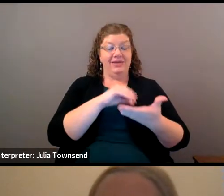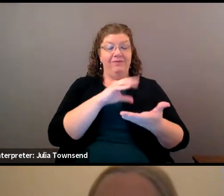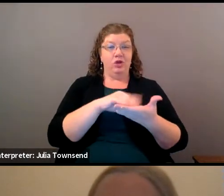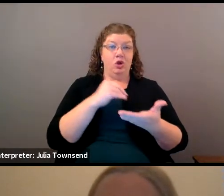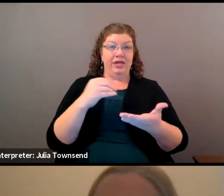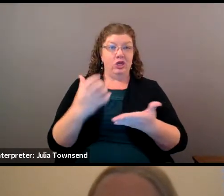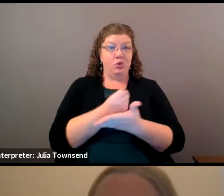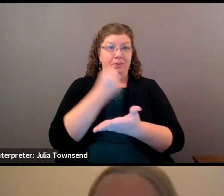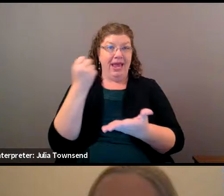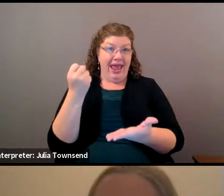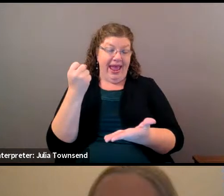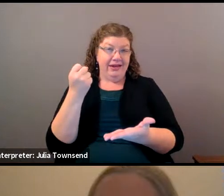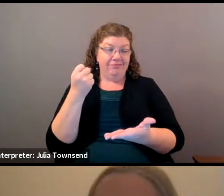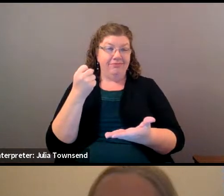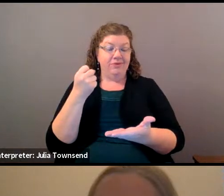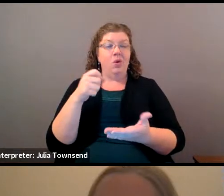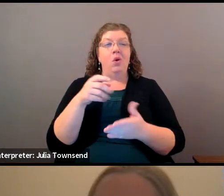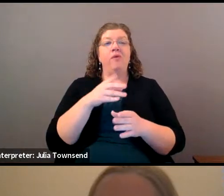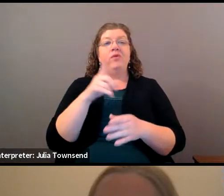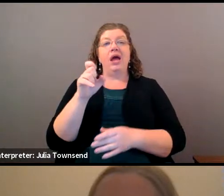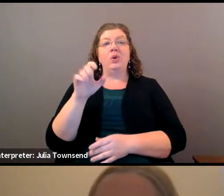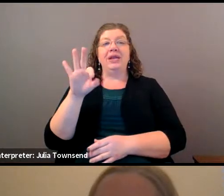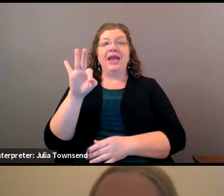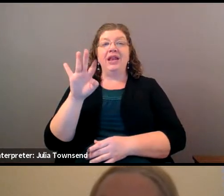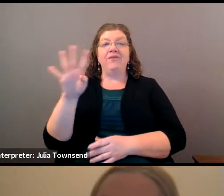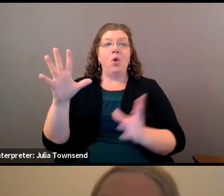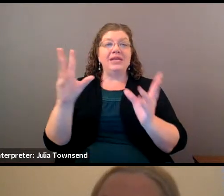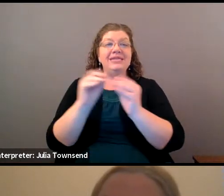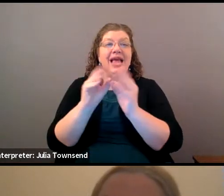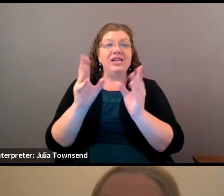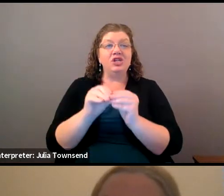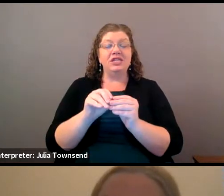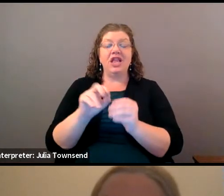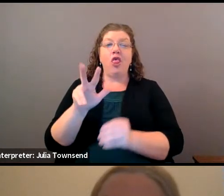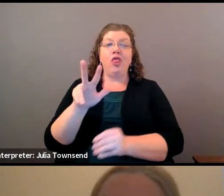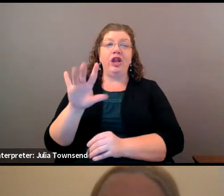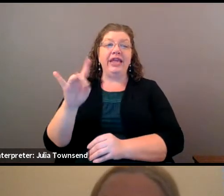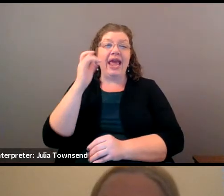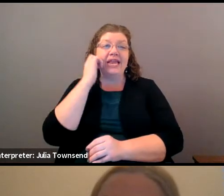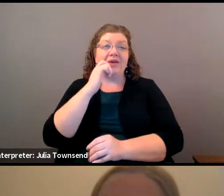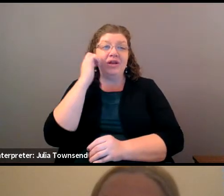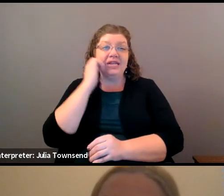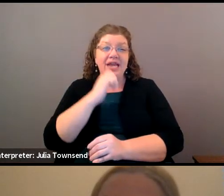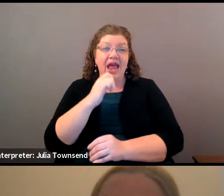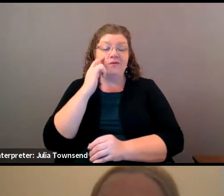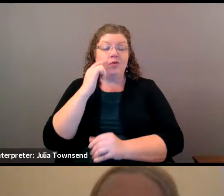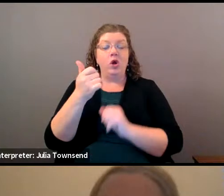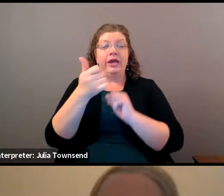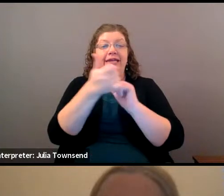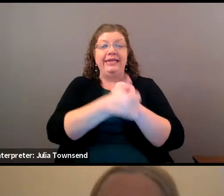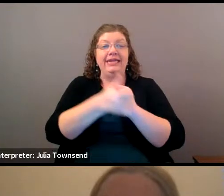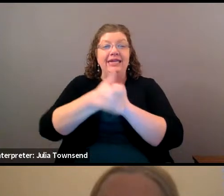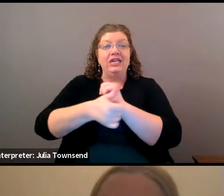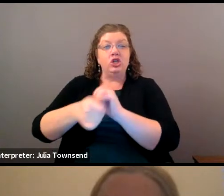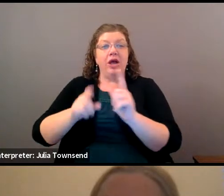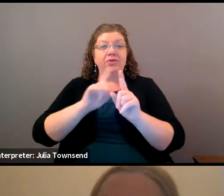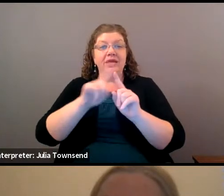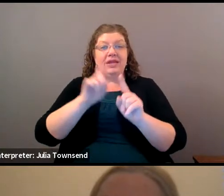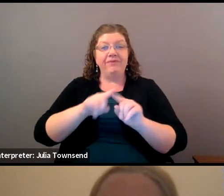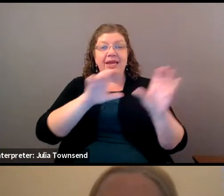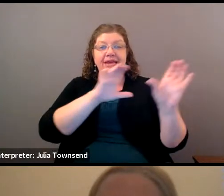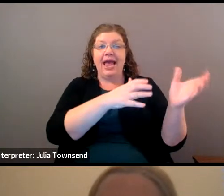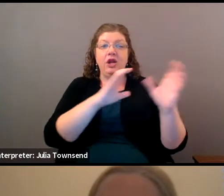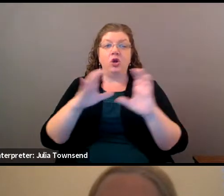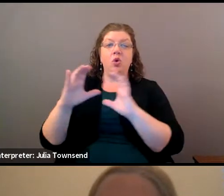had, over 194 sessions. That's about 38 a day for each of the different